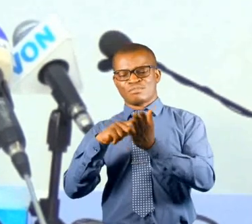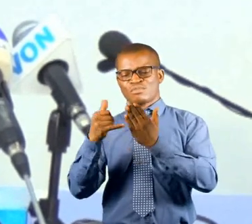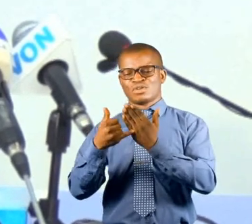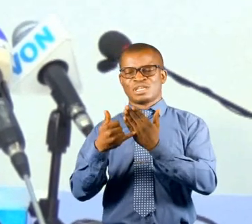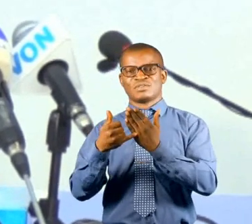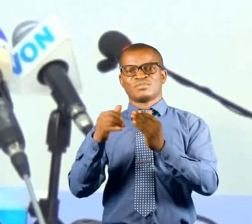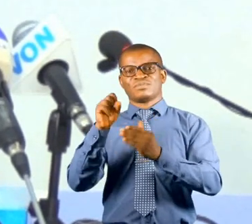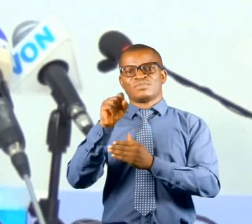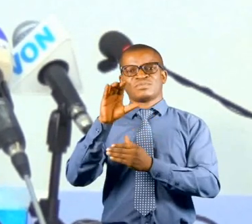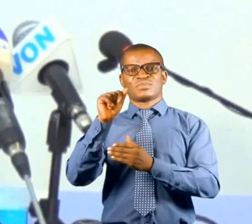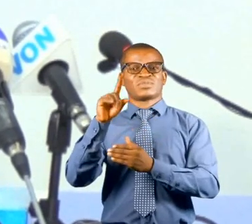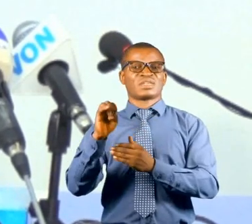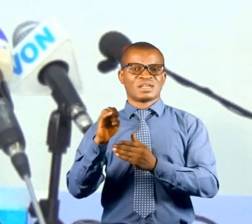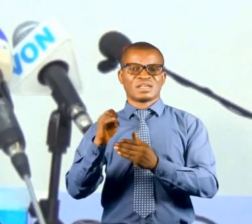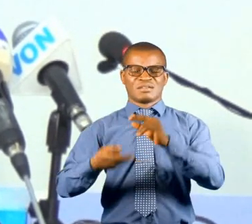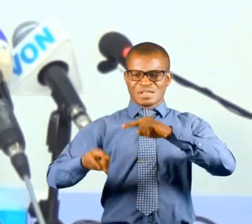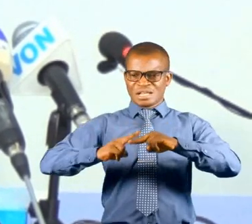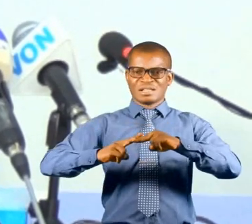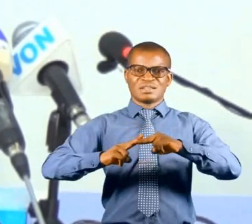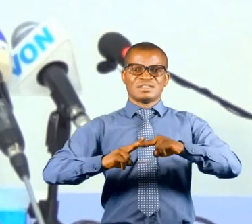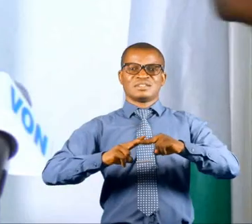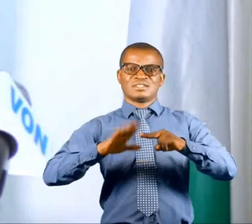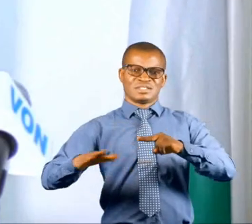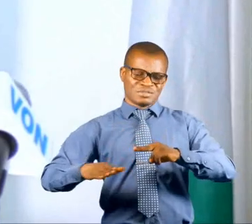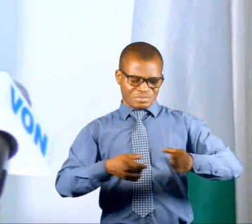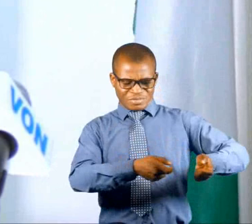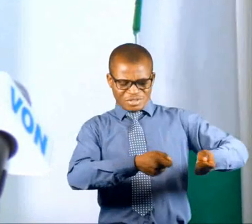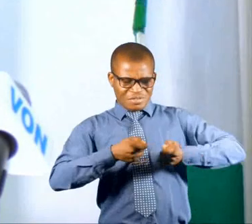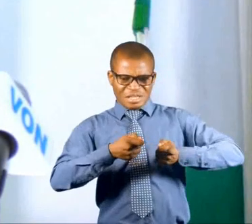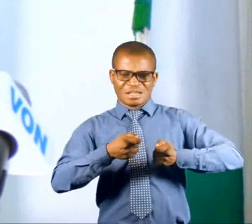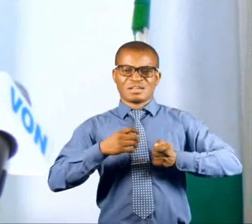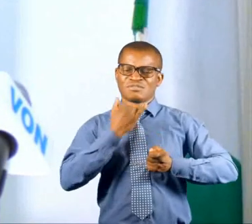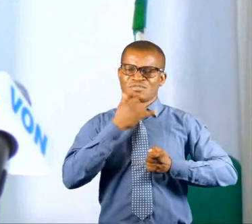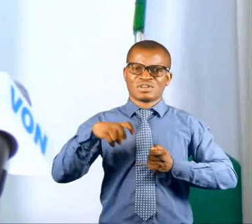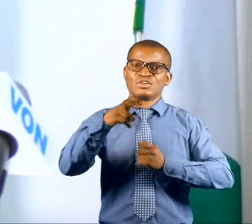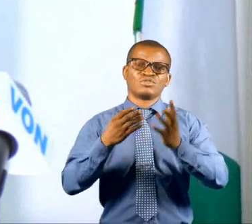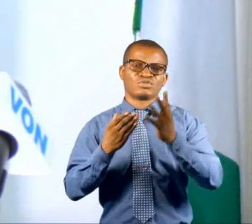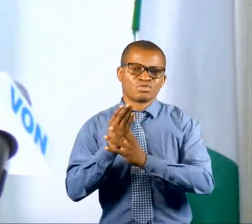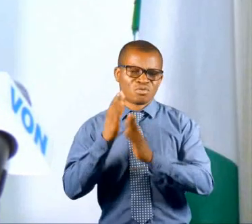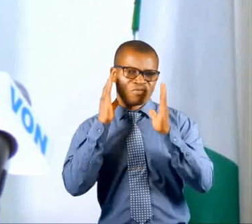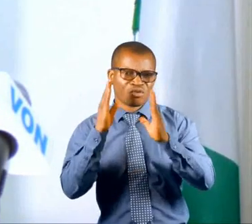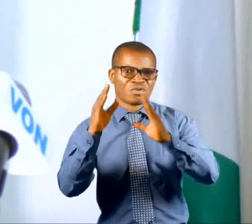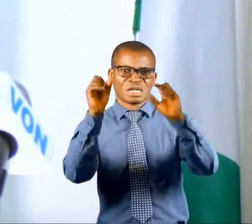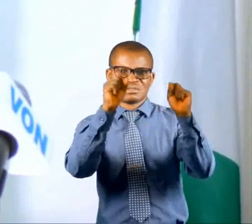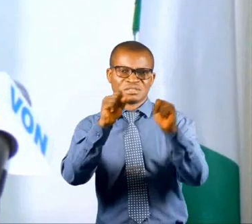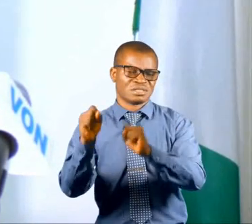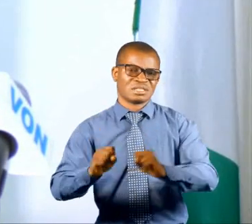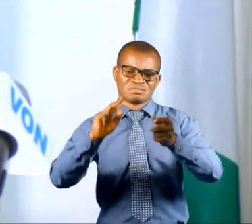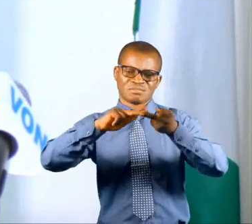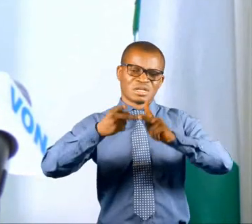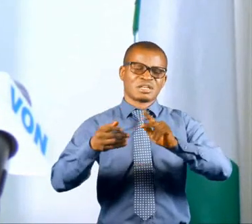project that will scale efforts in stemming the tide of trafficking in persons and migrant smuggling through an intentional